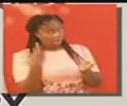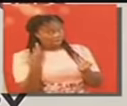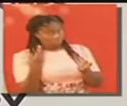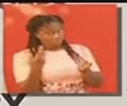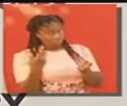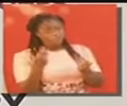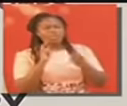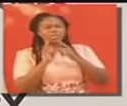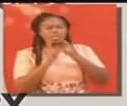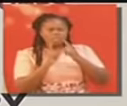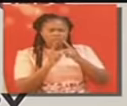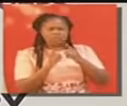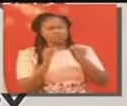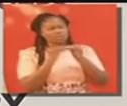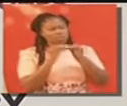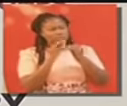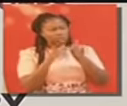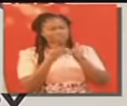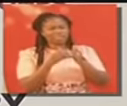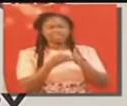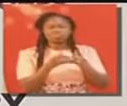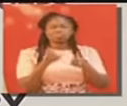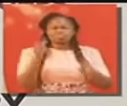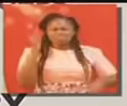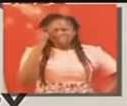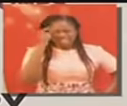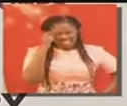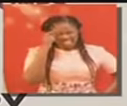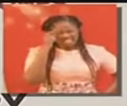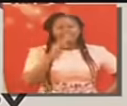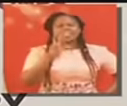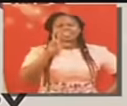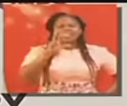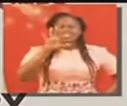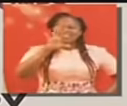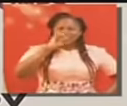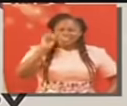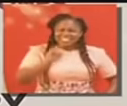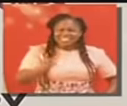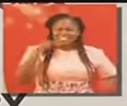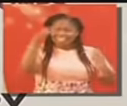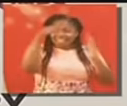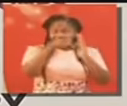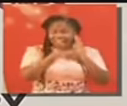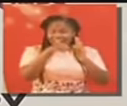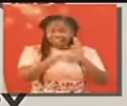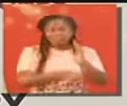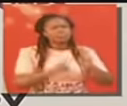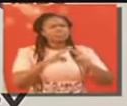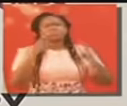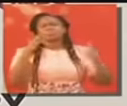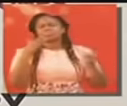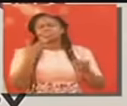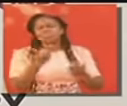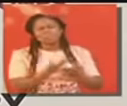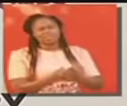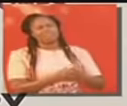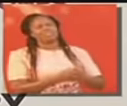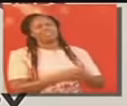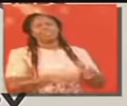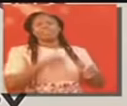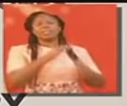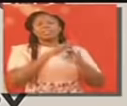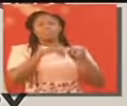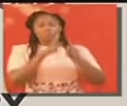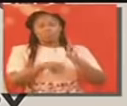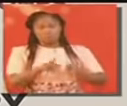about a 35% decrease in the numbers, which is good. And I think all citizens of Trinidad and Tobago,